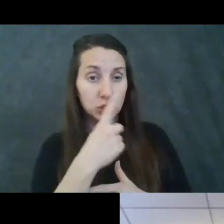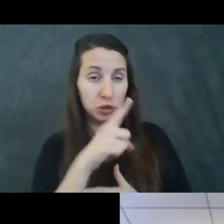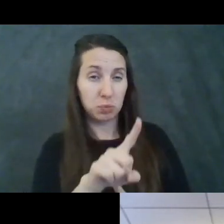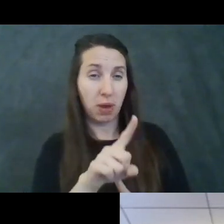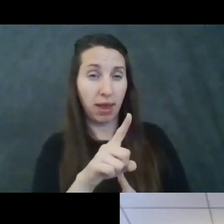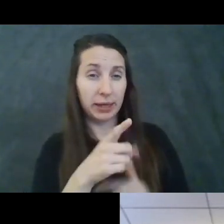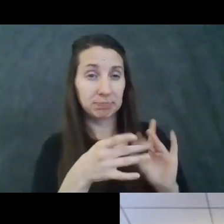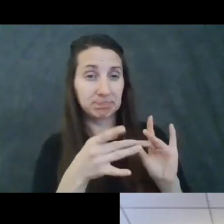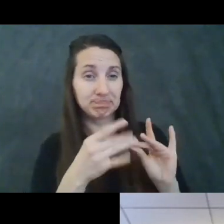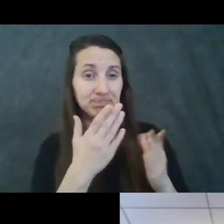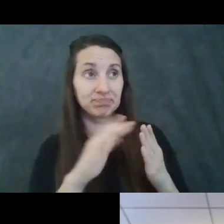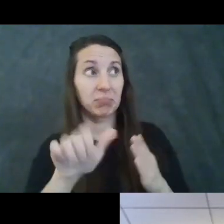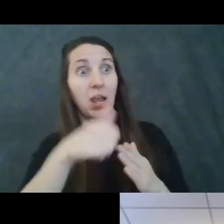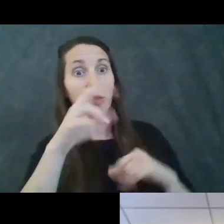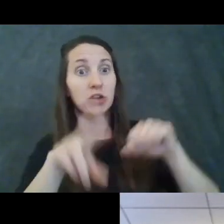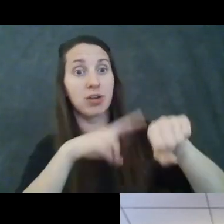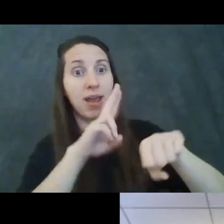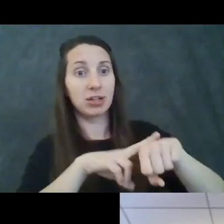that are out there nationally?